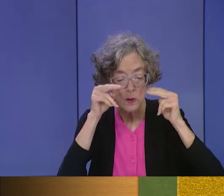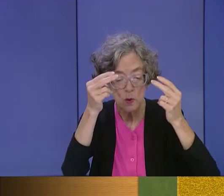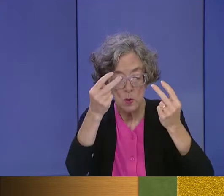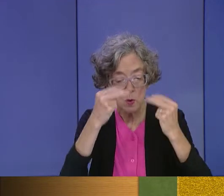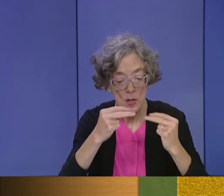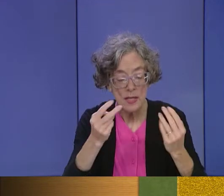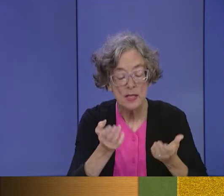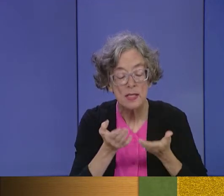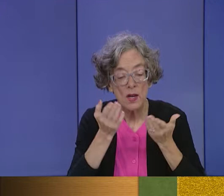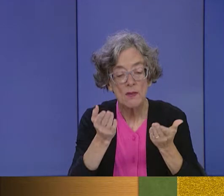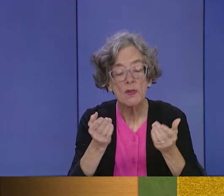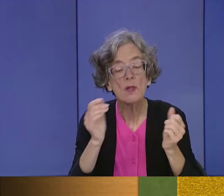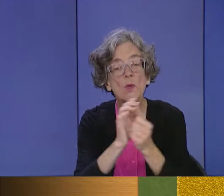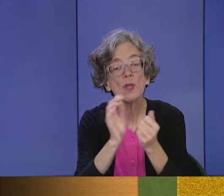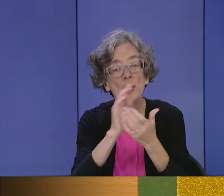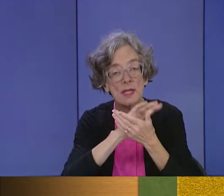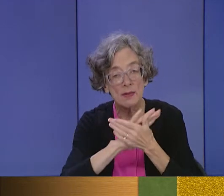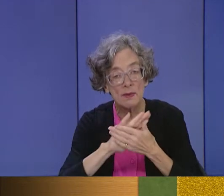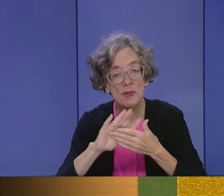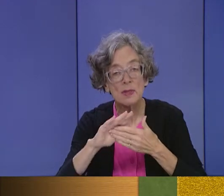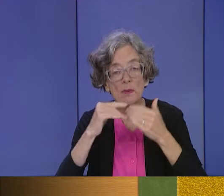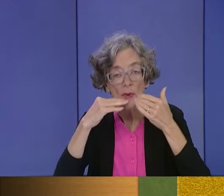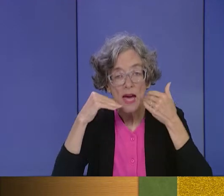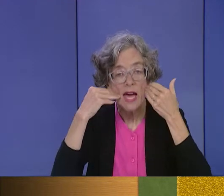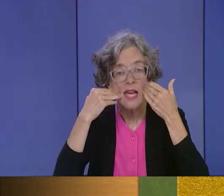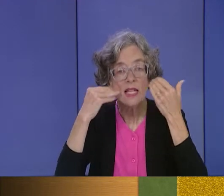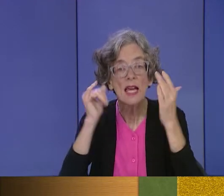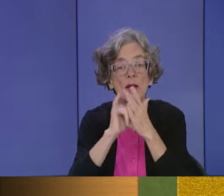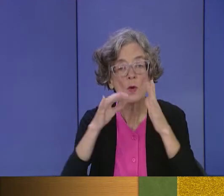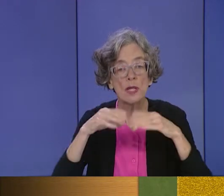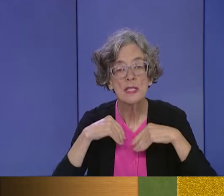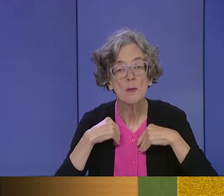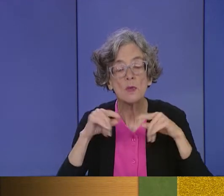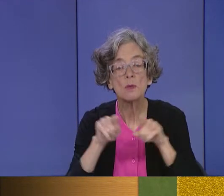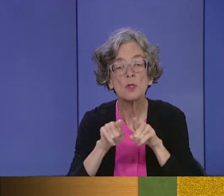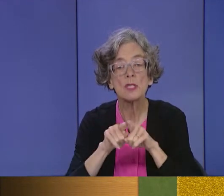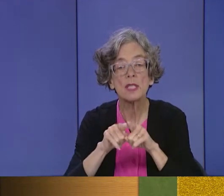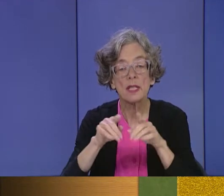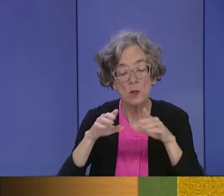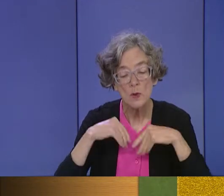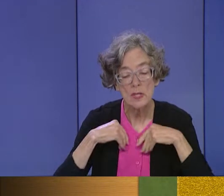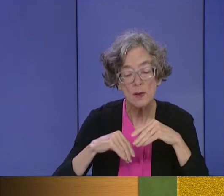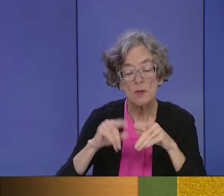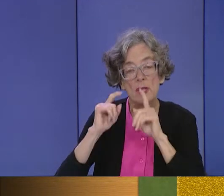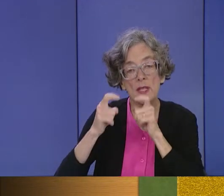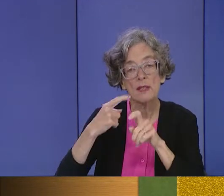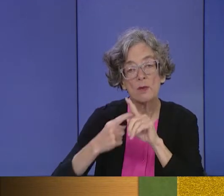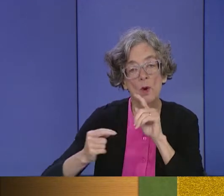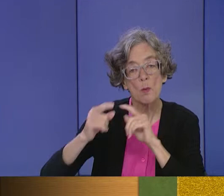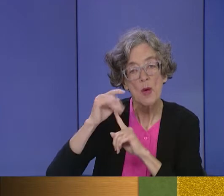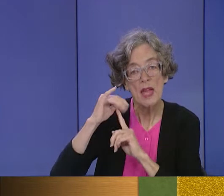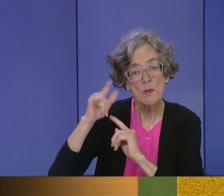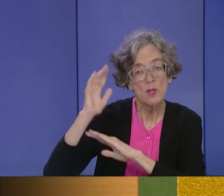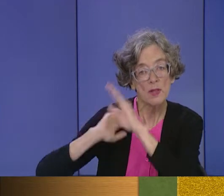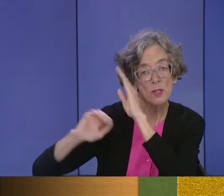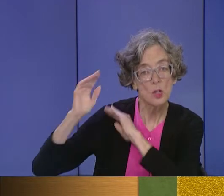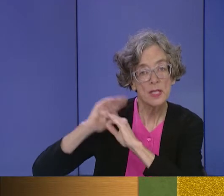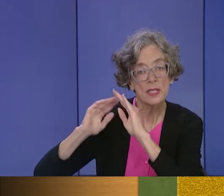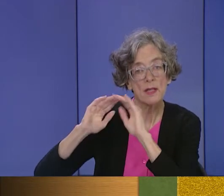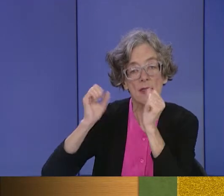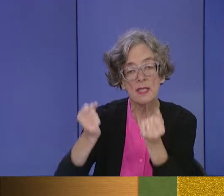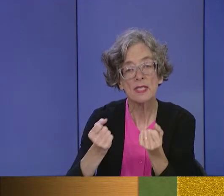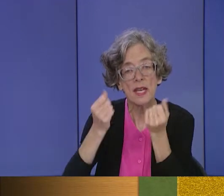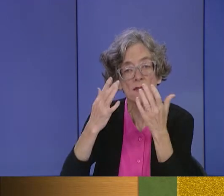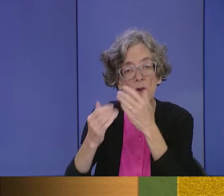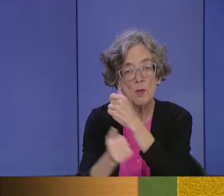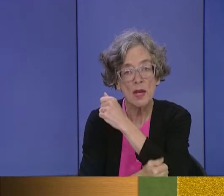with a serene and kindly countenance, and to accept them as once you were pleased to accept the gifts of your servant Abel the just, the